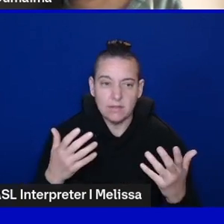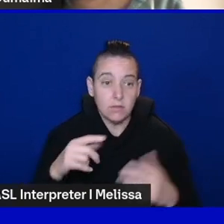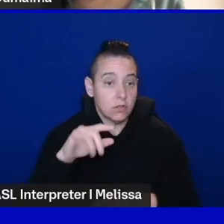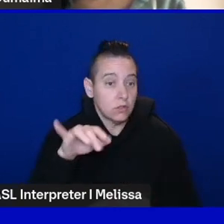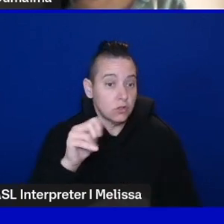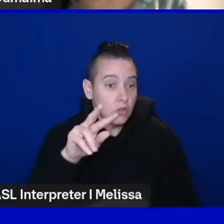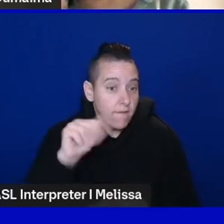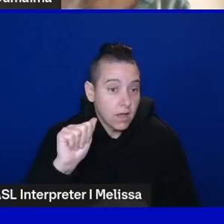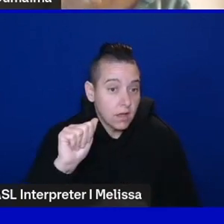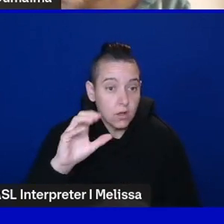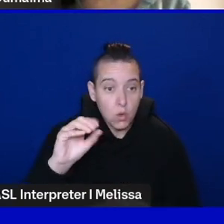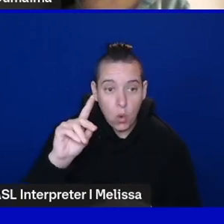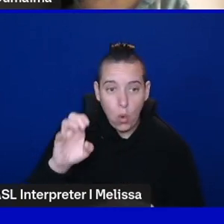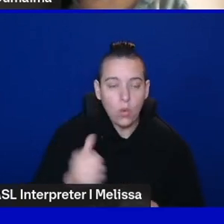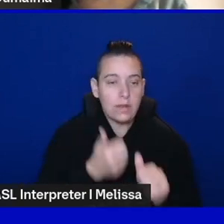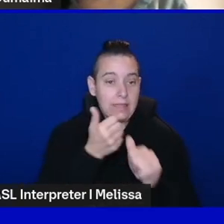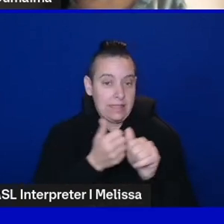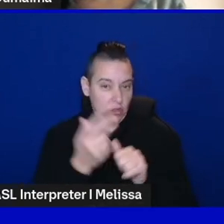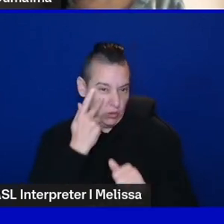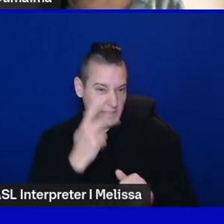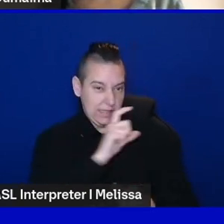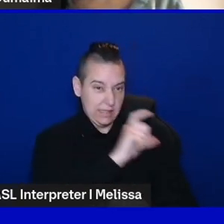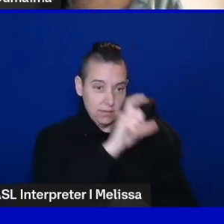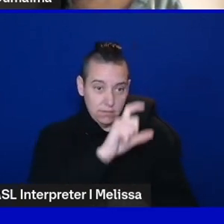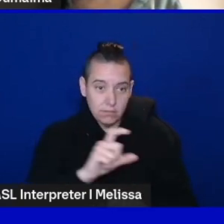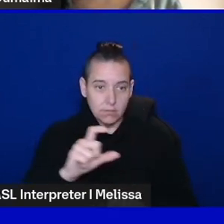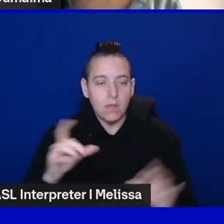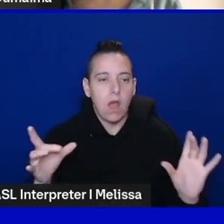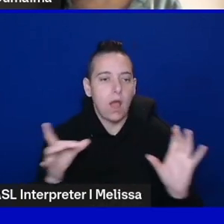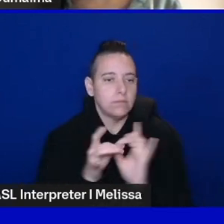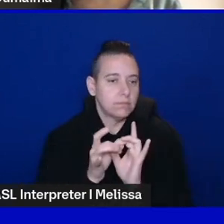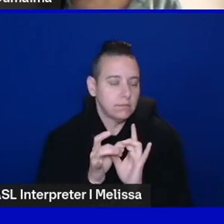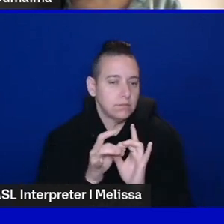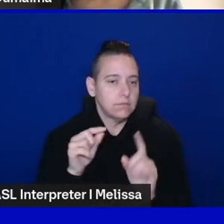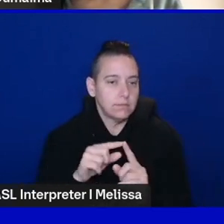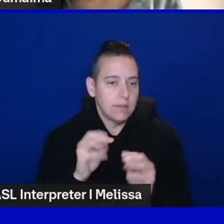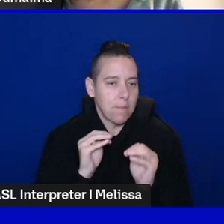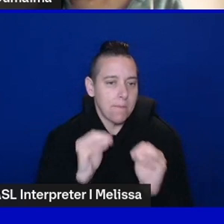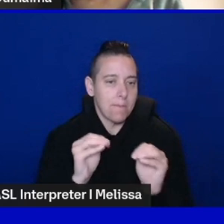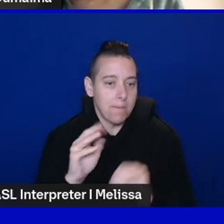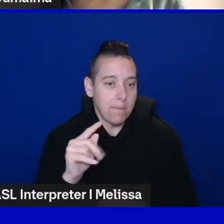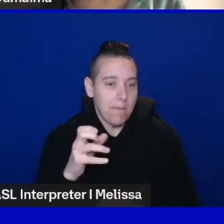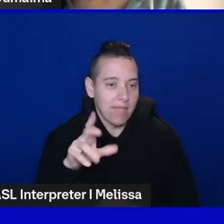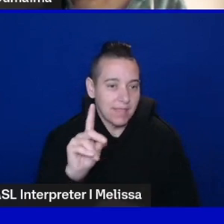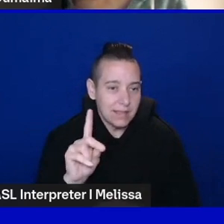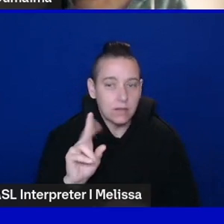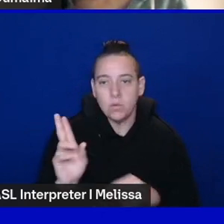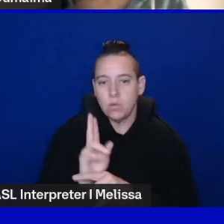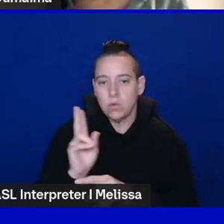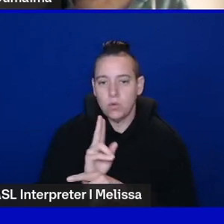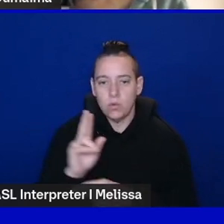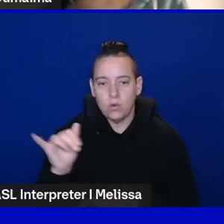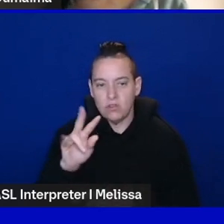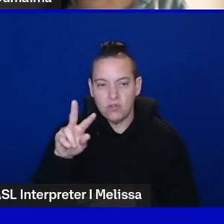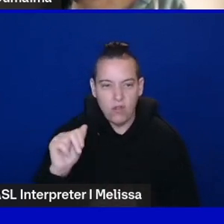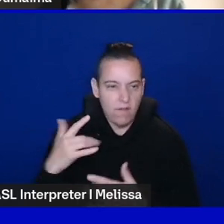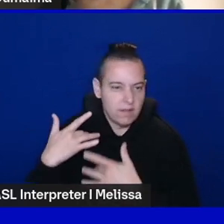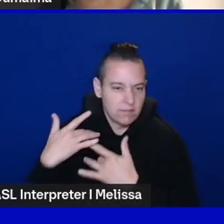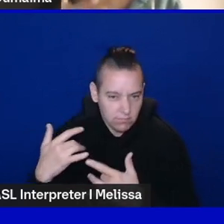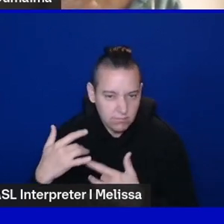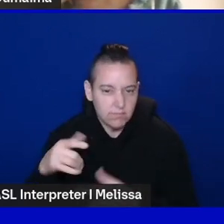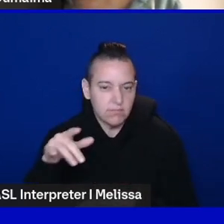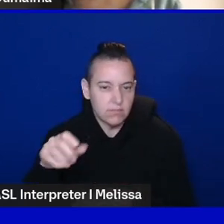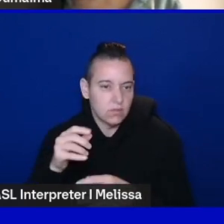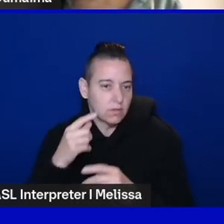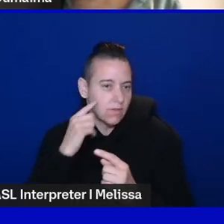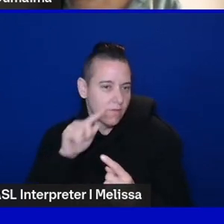code, because each task you see here is actually connected to a method. So we use mainly Java and some shell scripts, especially